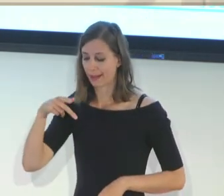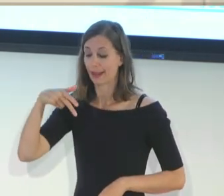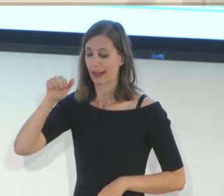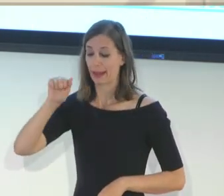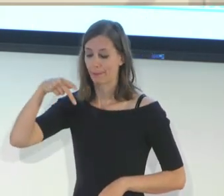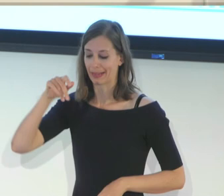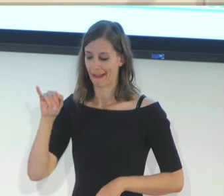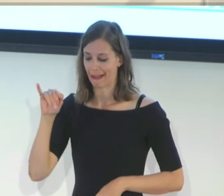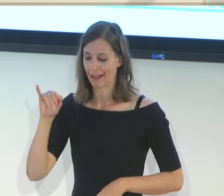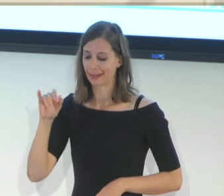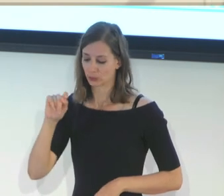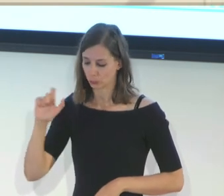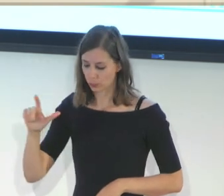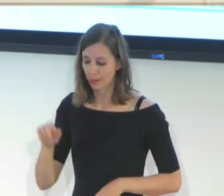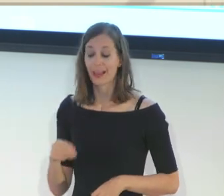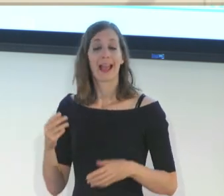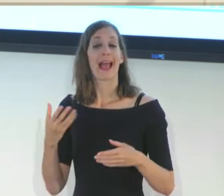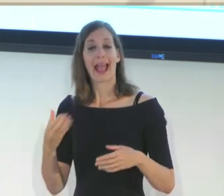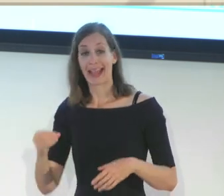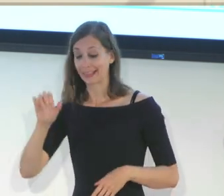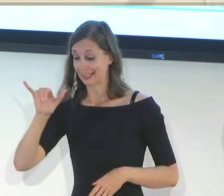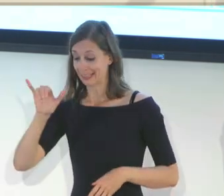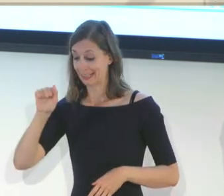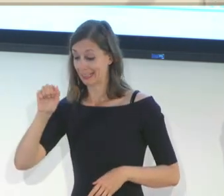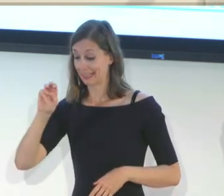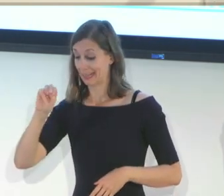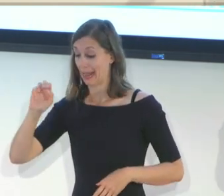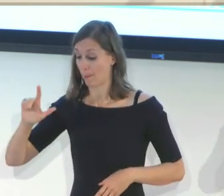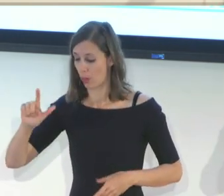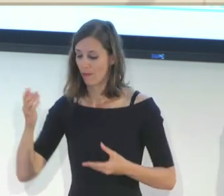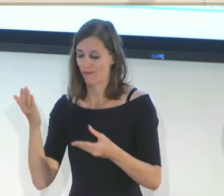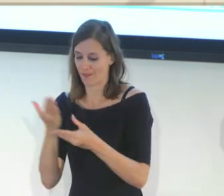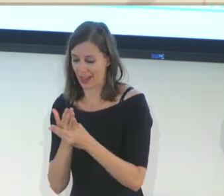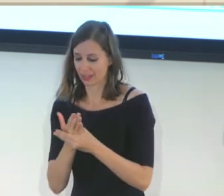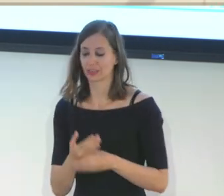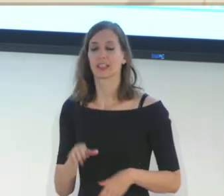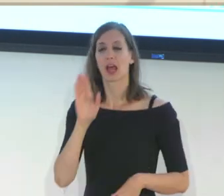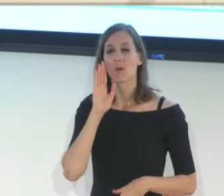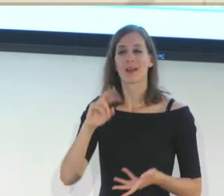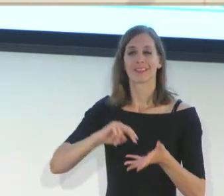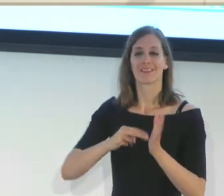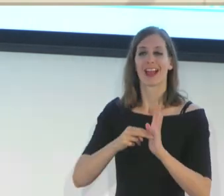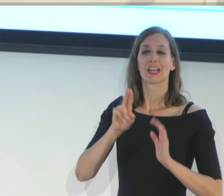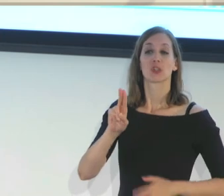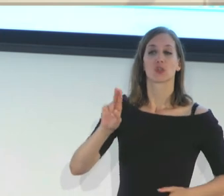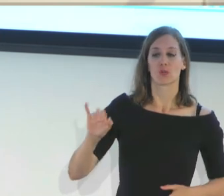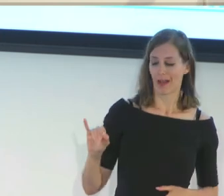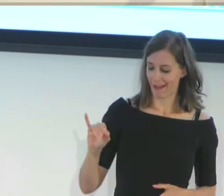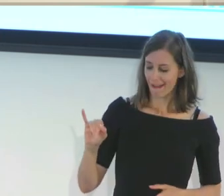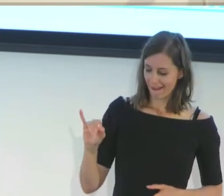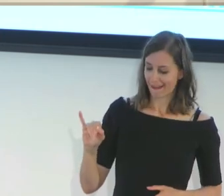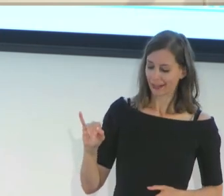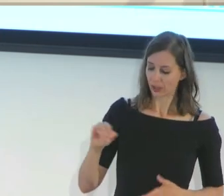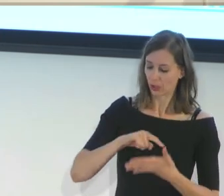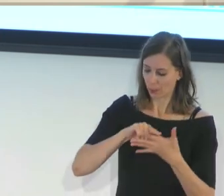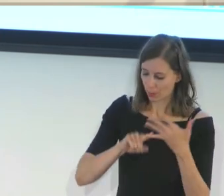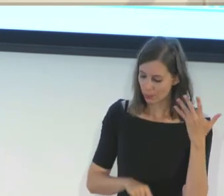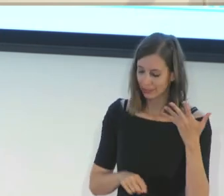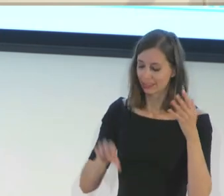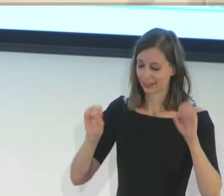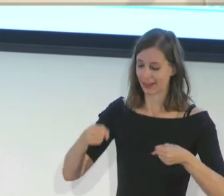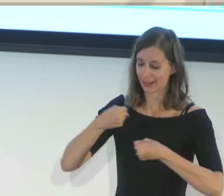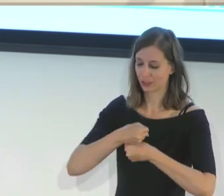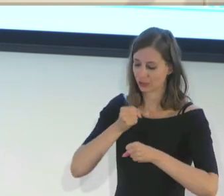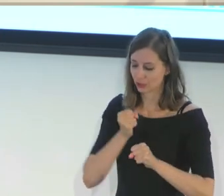YAML files to define our own UI components that can then be used to construct responses from AI language